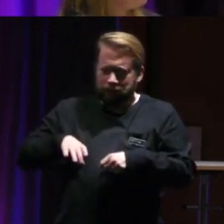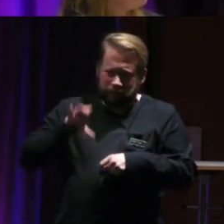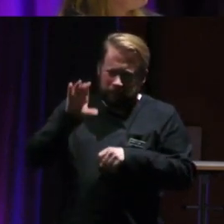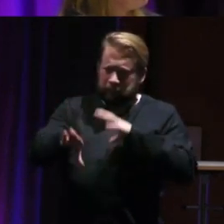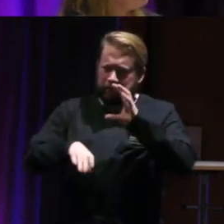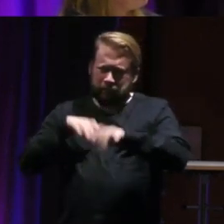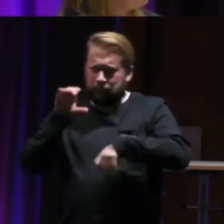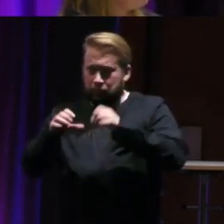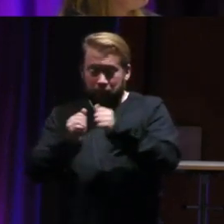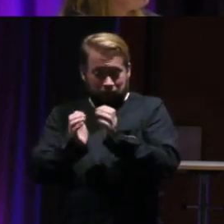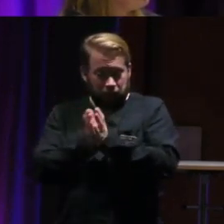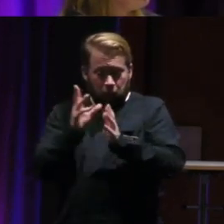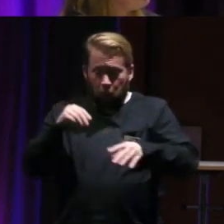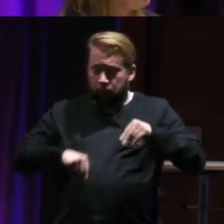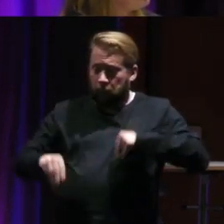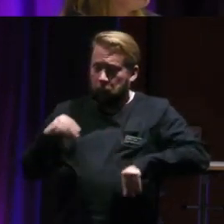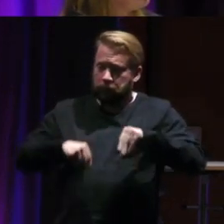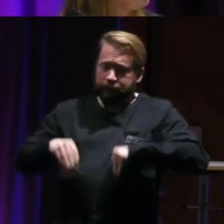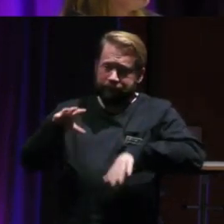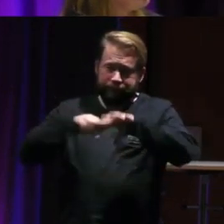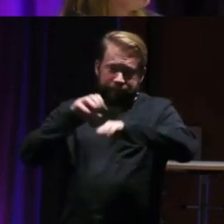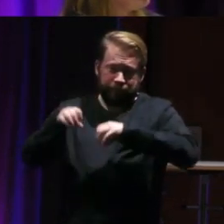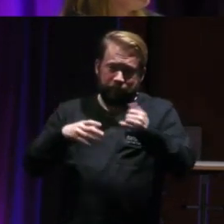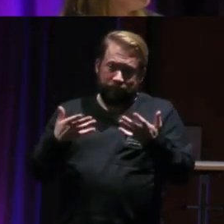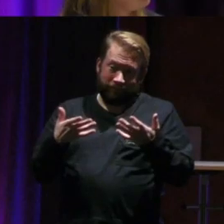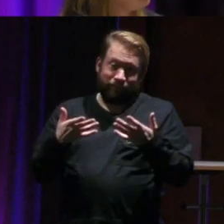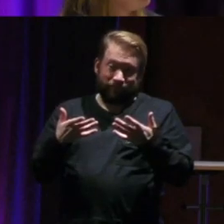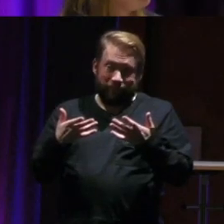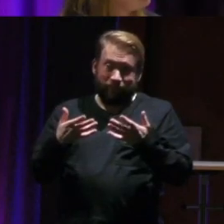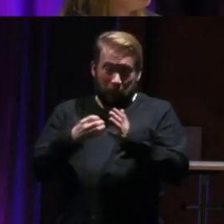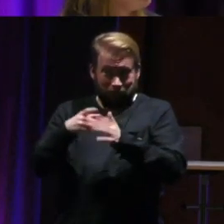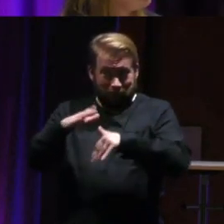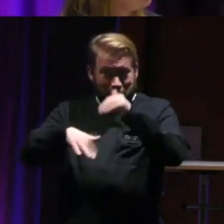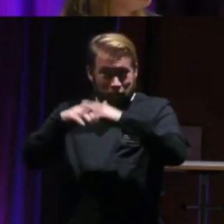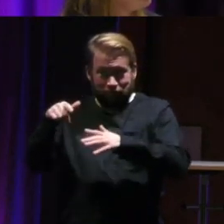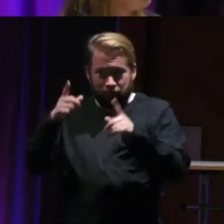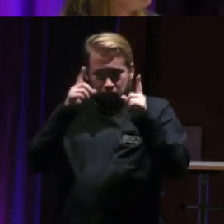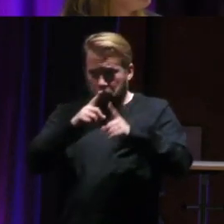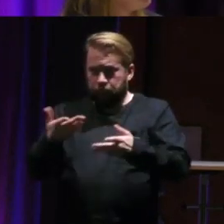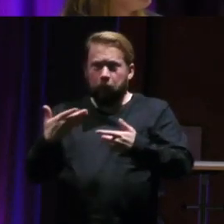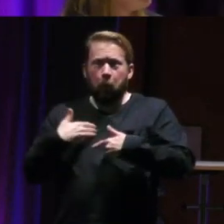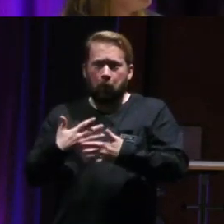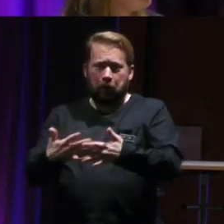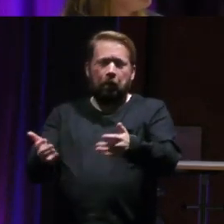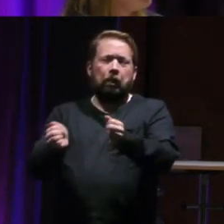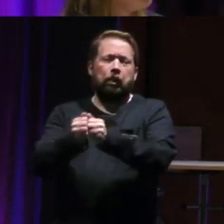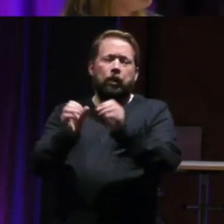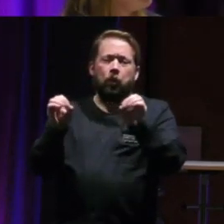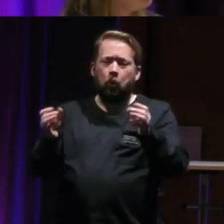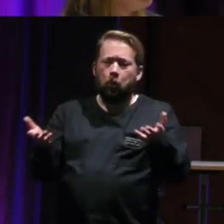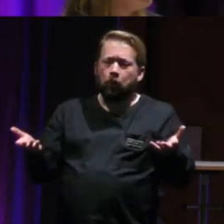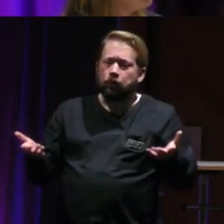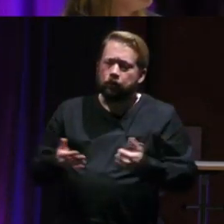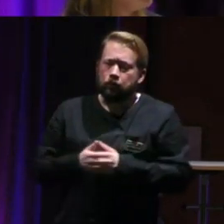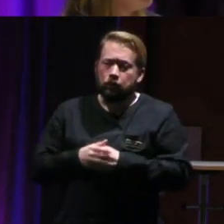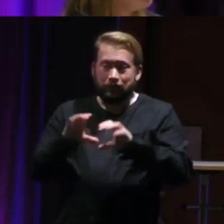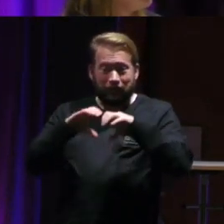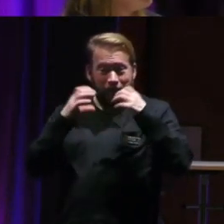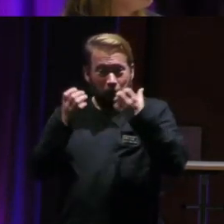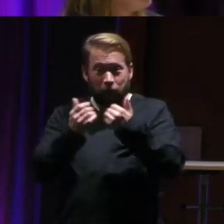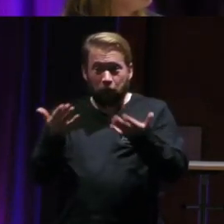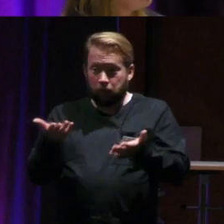done. So, and of course, people got nothing. A lot of those stadiums are empty